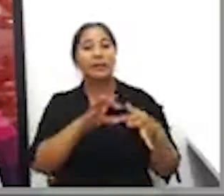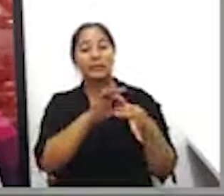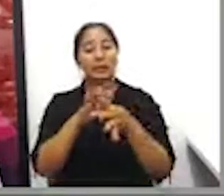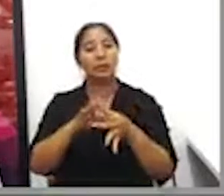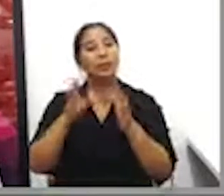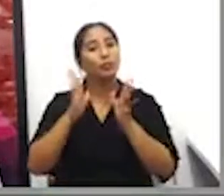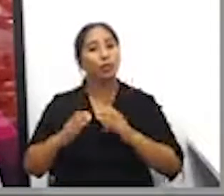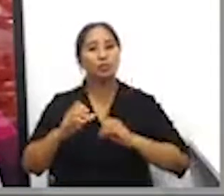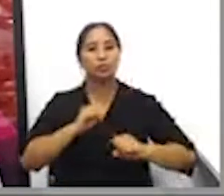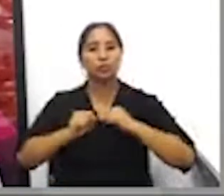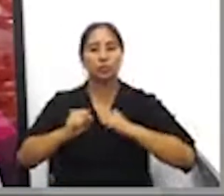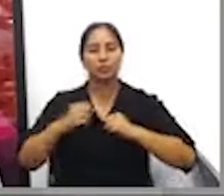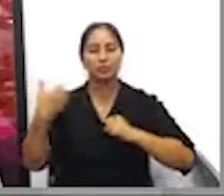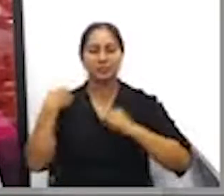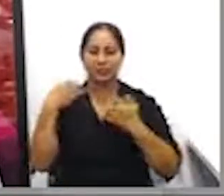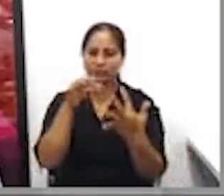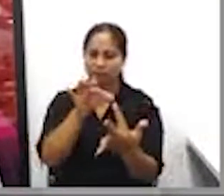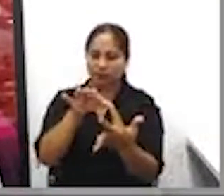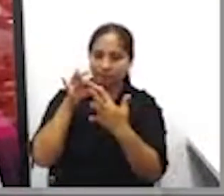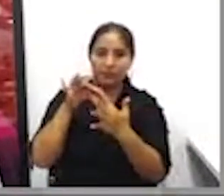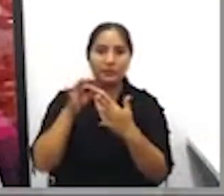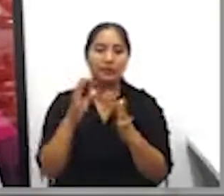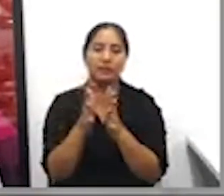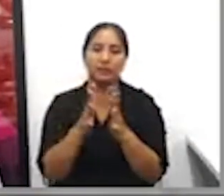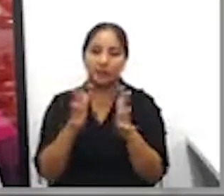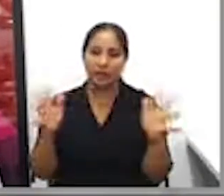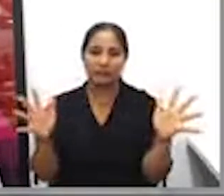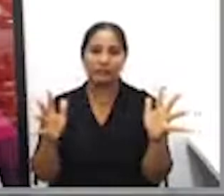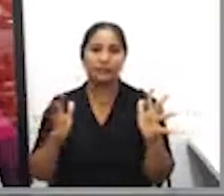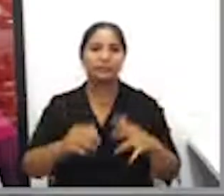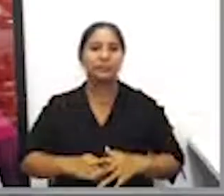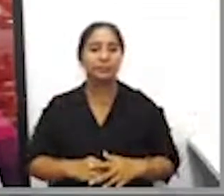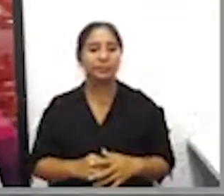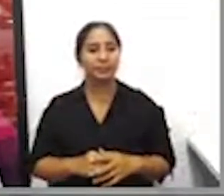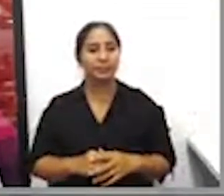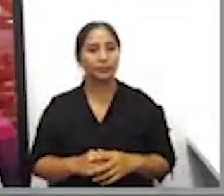is so many of you create